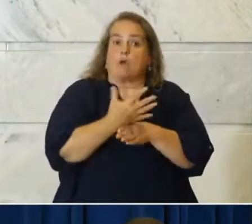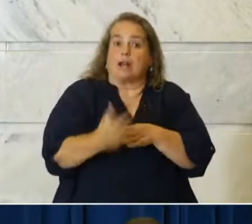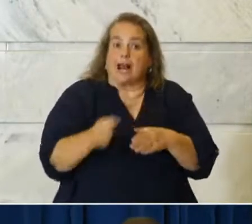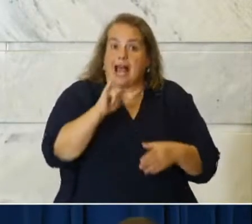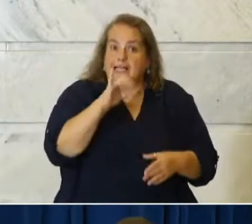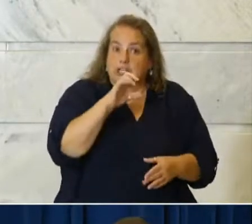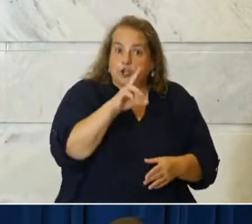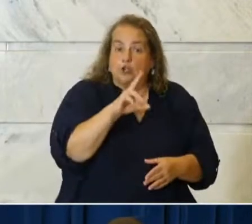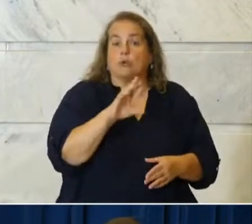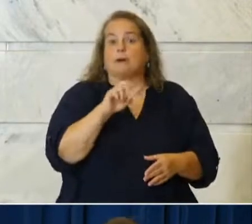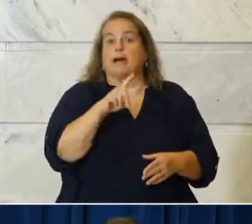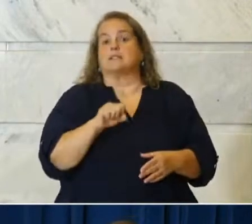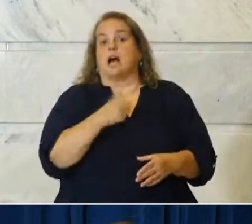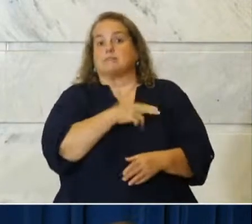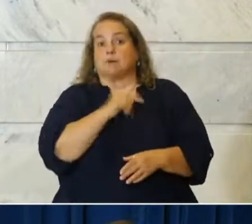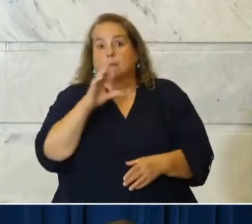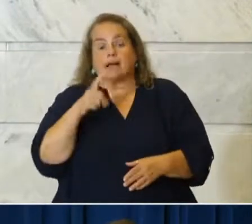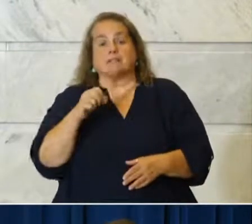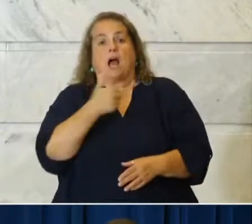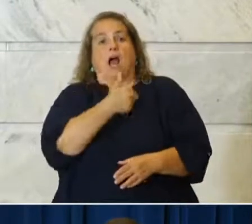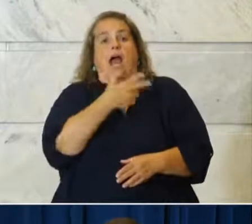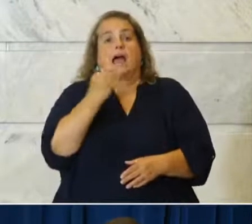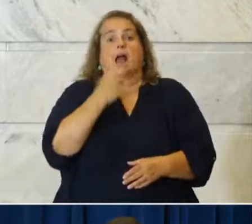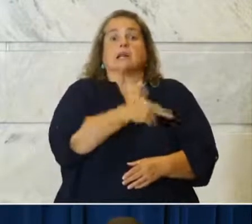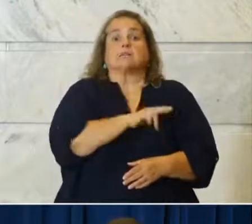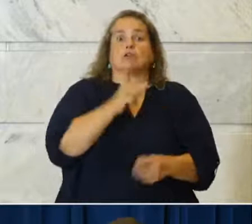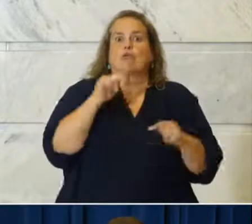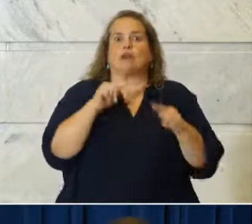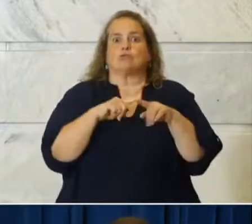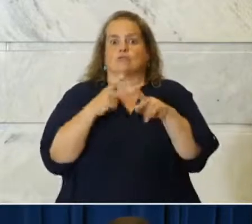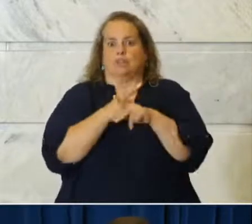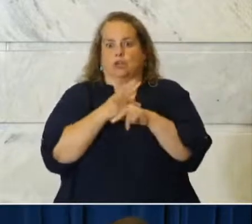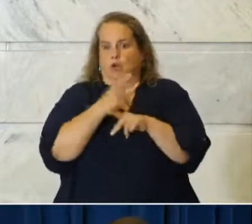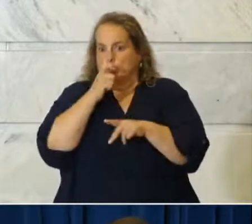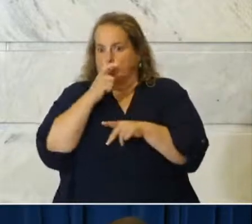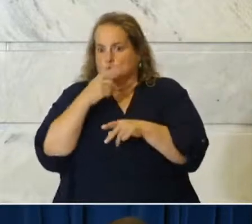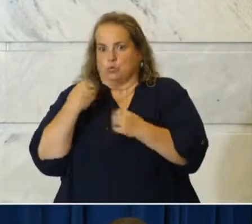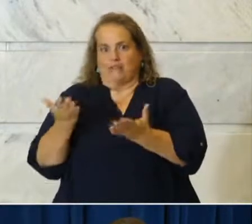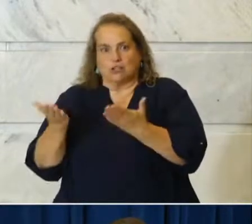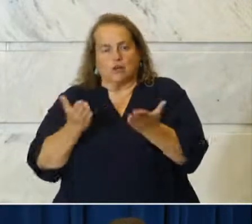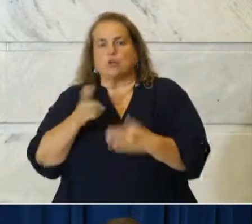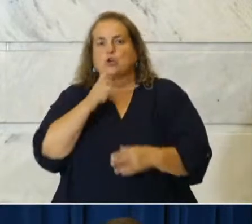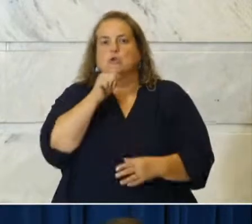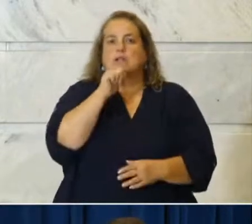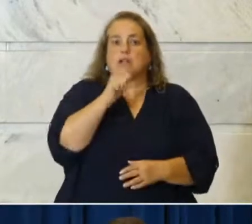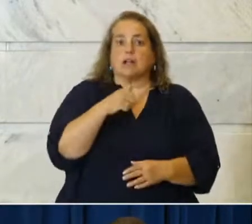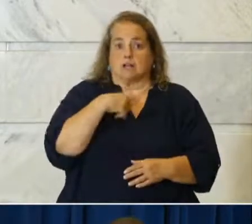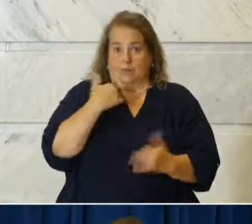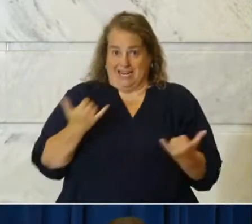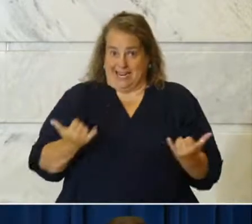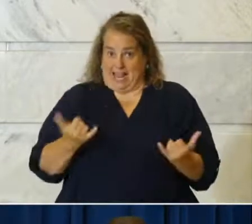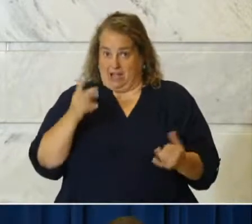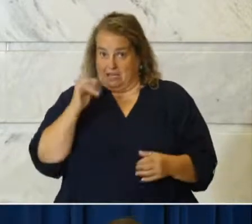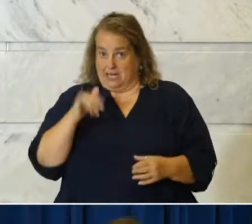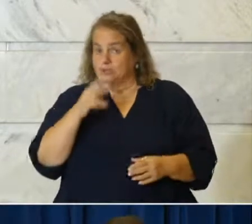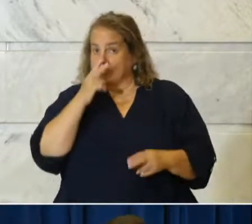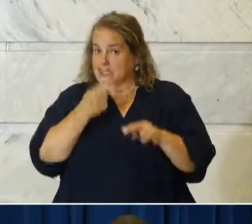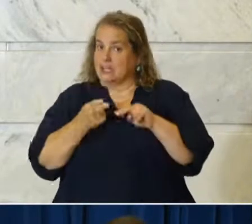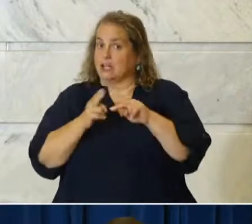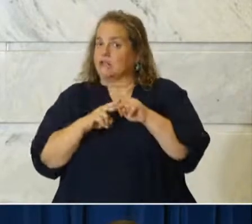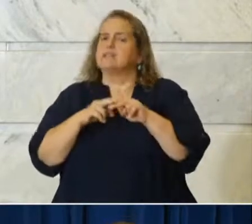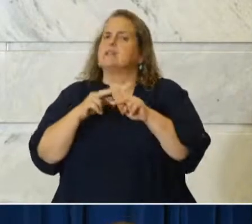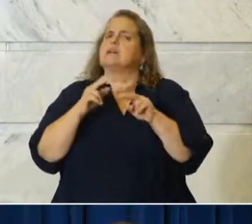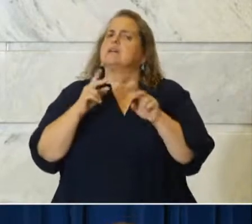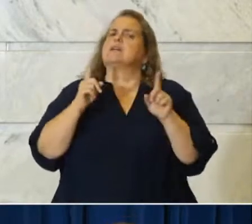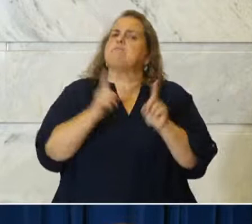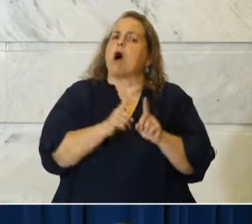trying to decide who gets a ventilator and who doesn't. And we're starting to see an increase, much smaller than these states, but we're starting to see